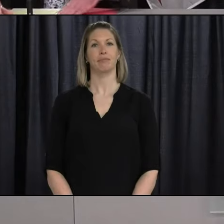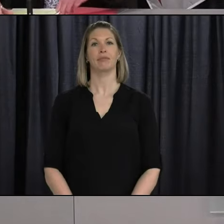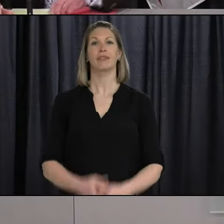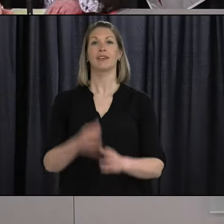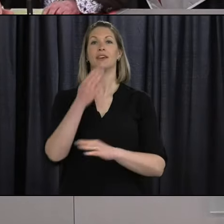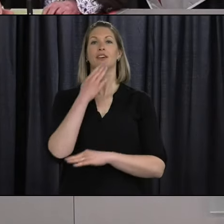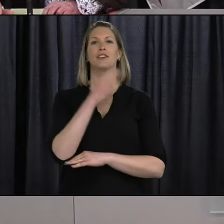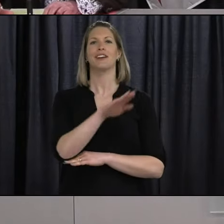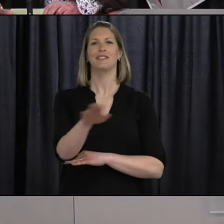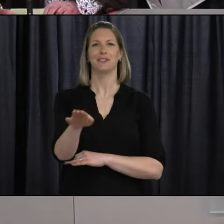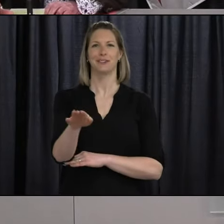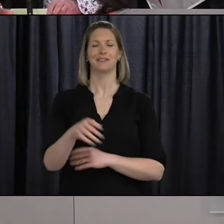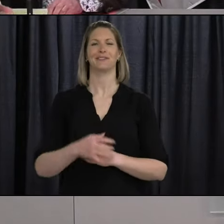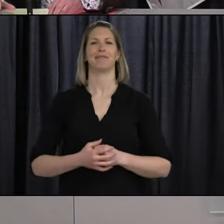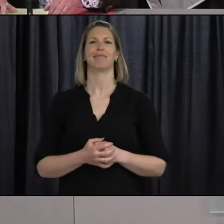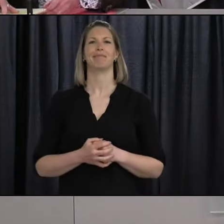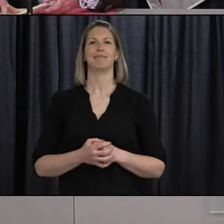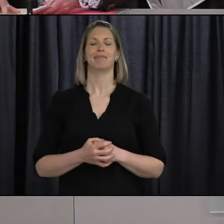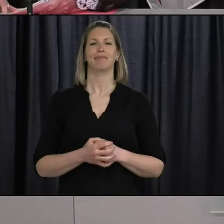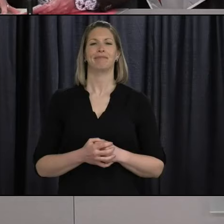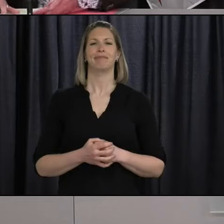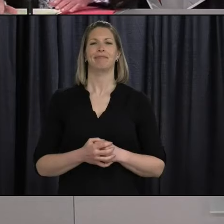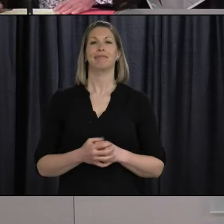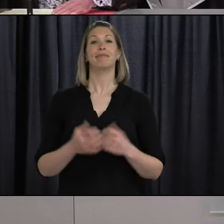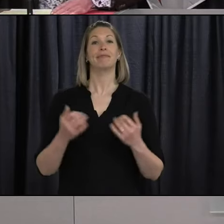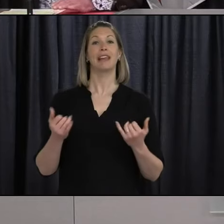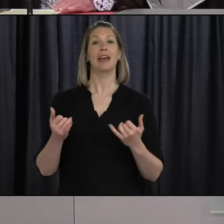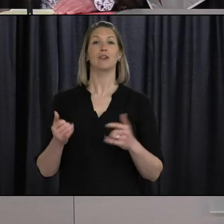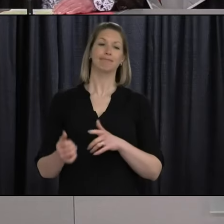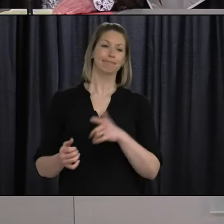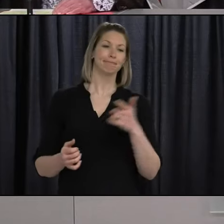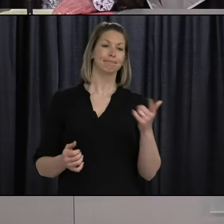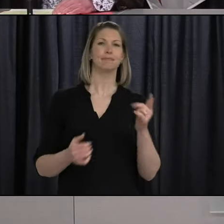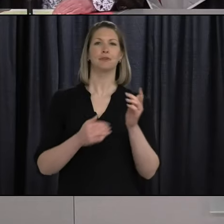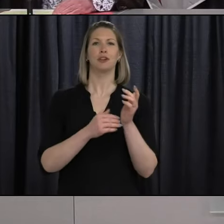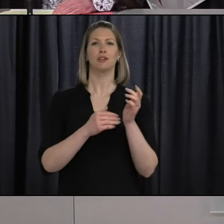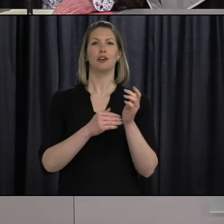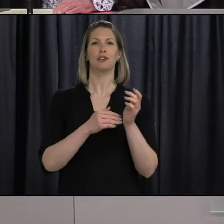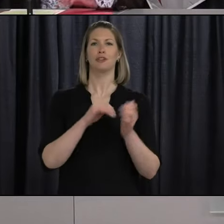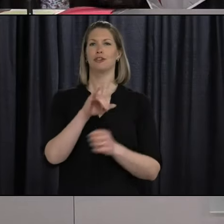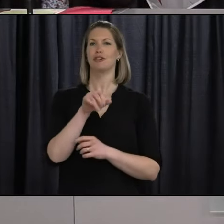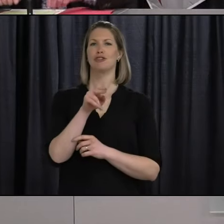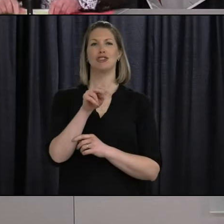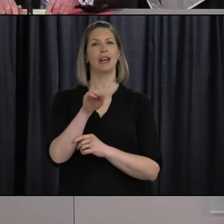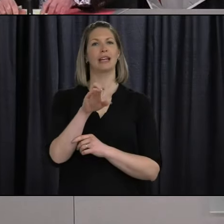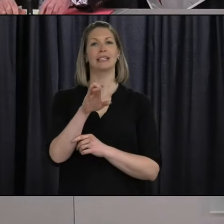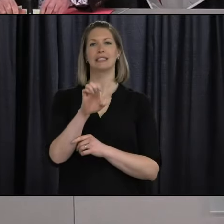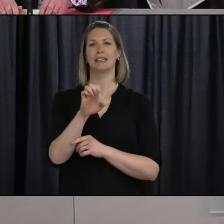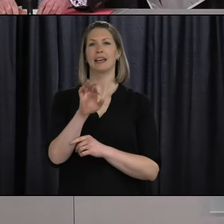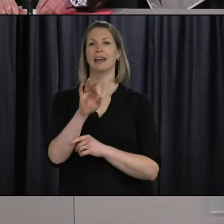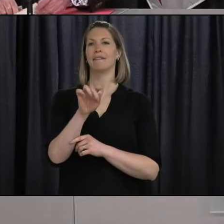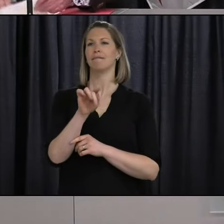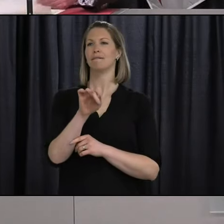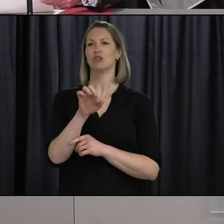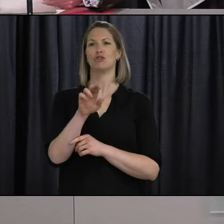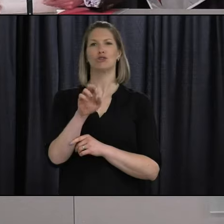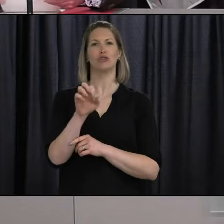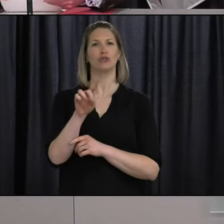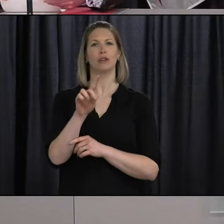Good afternoon, everyone. And I will now turn it over to our Chief Medical Officer, Dr. Janice Fitzgerald, for today's